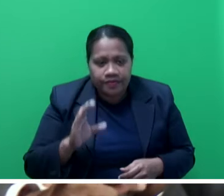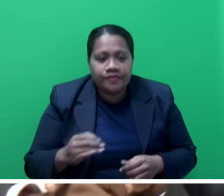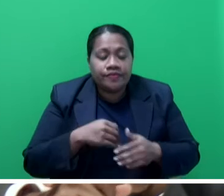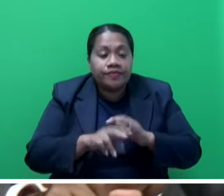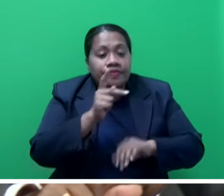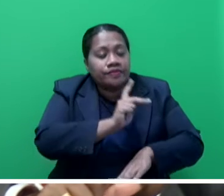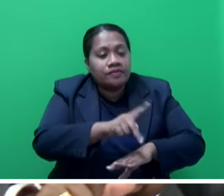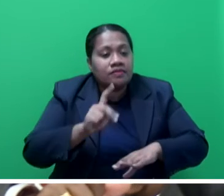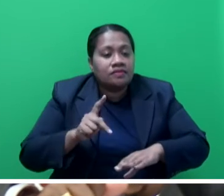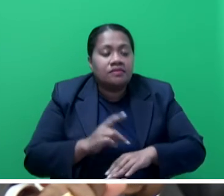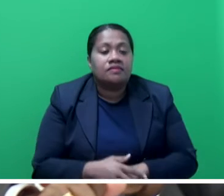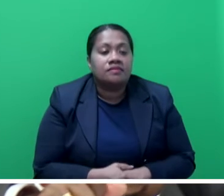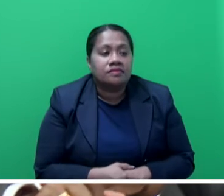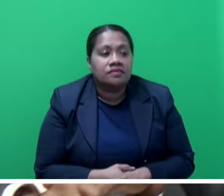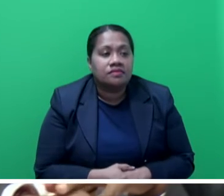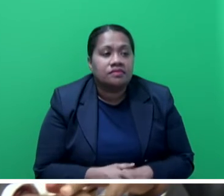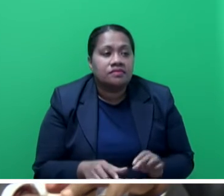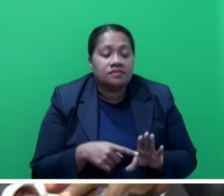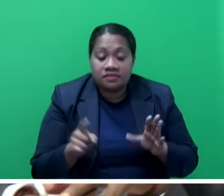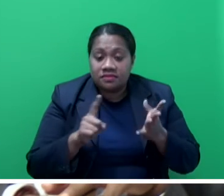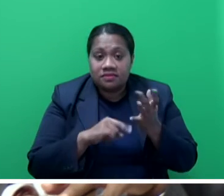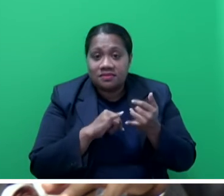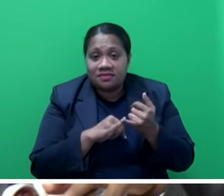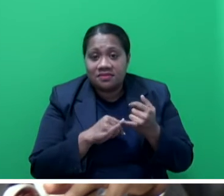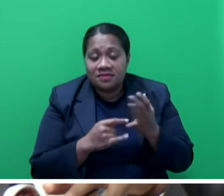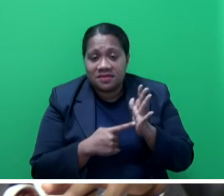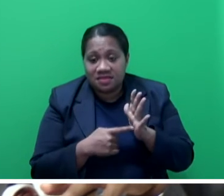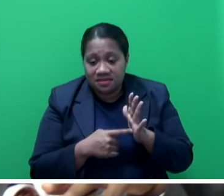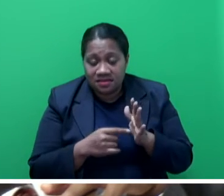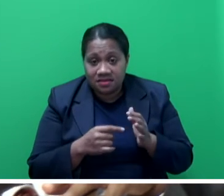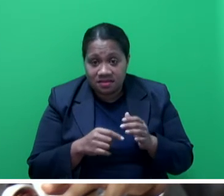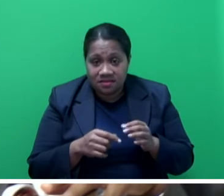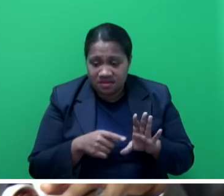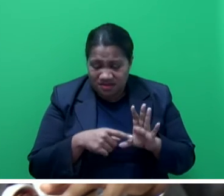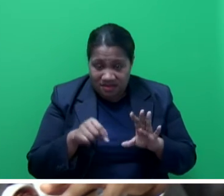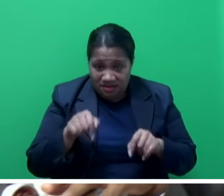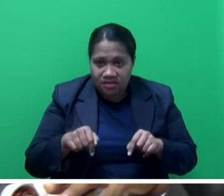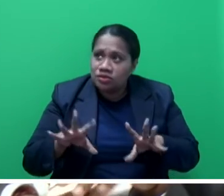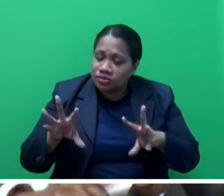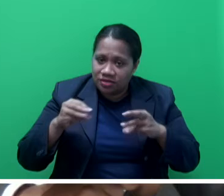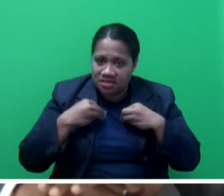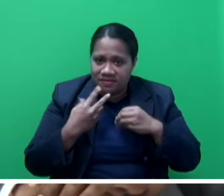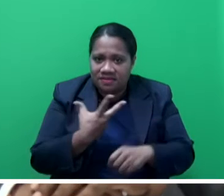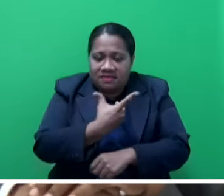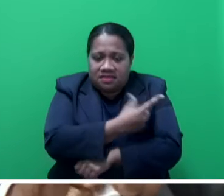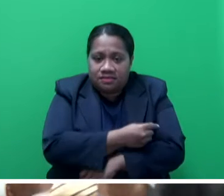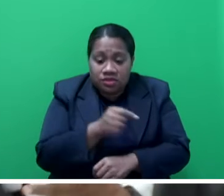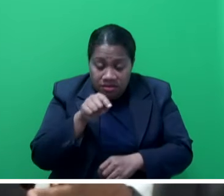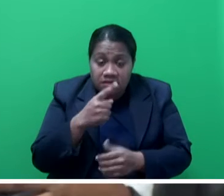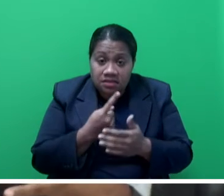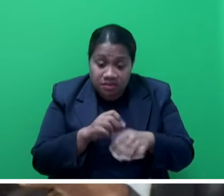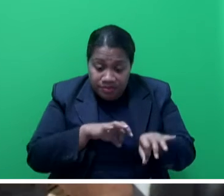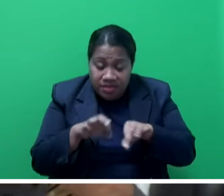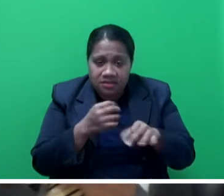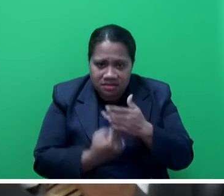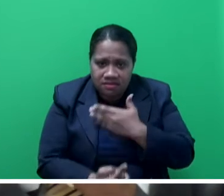outside of the US territories to actually receive the COVID-19 vaccines. This planning has taken place in all the 4 divisions,